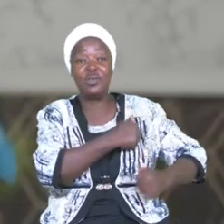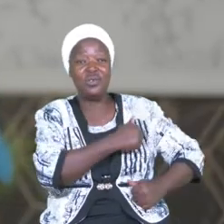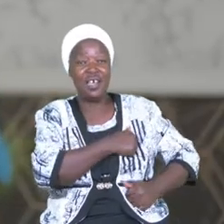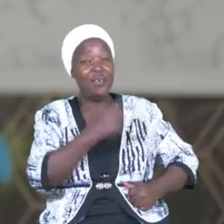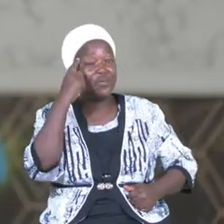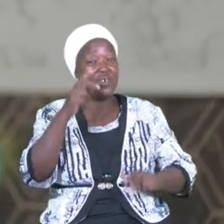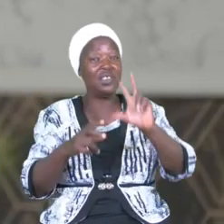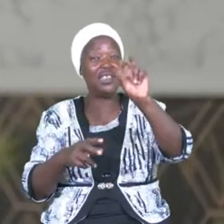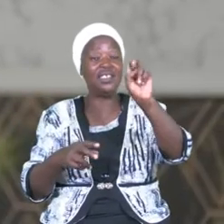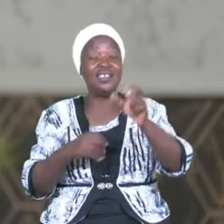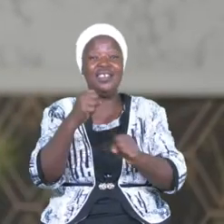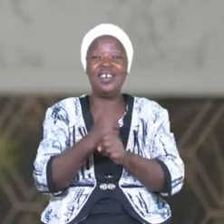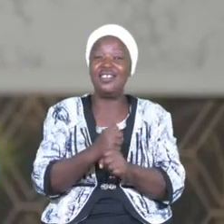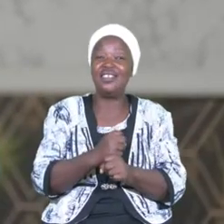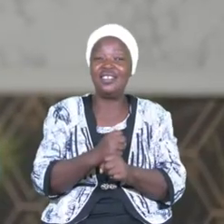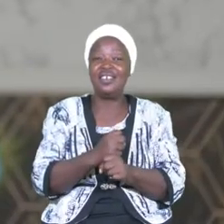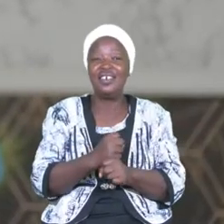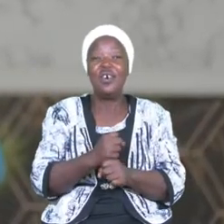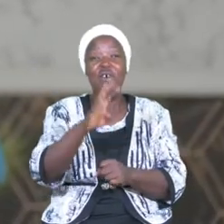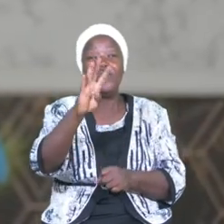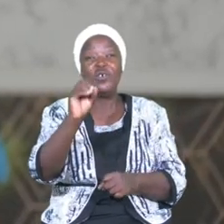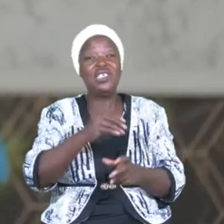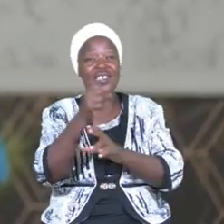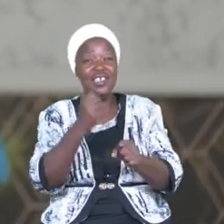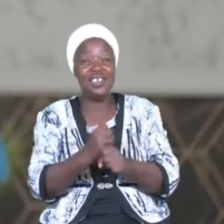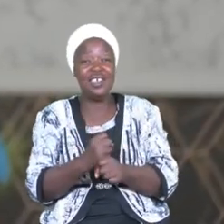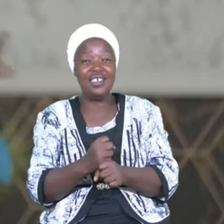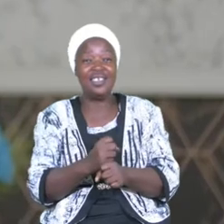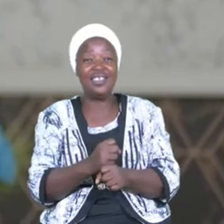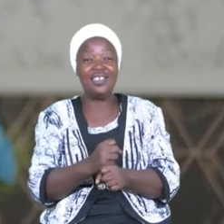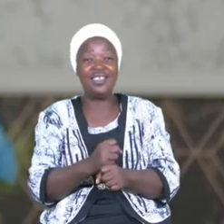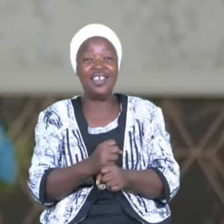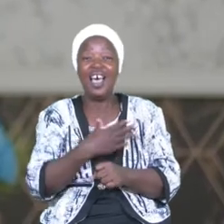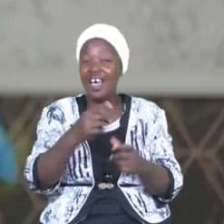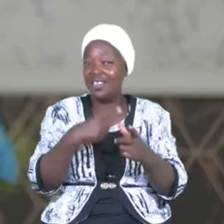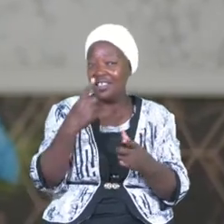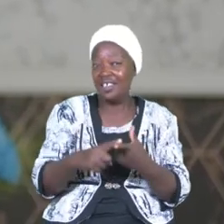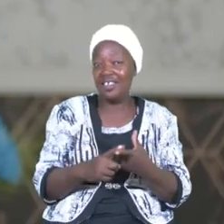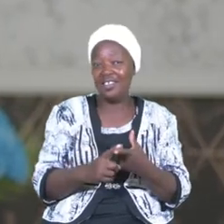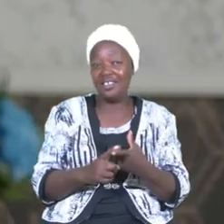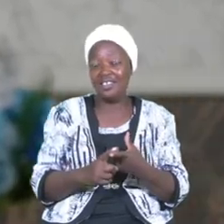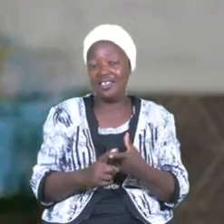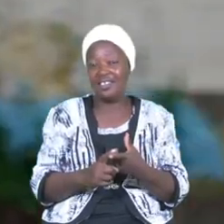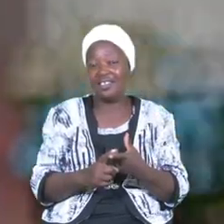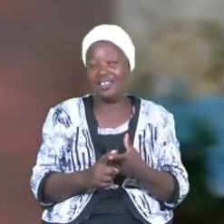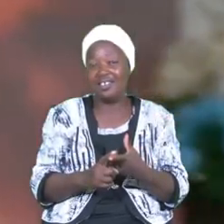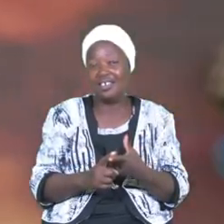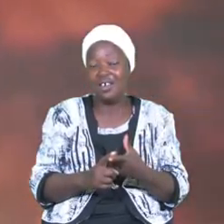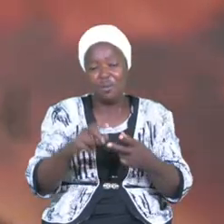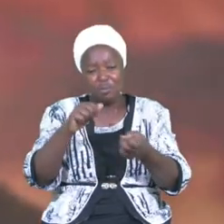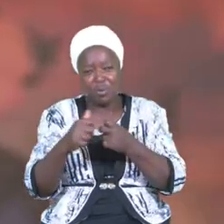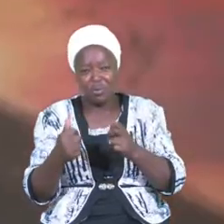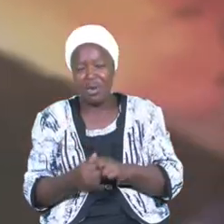years, 40 years, and then challenges that